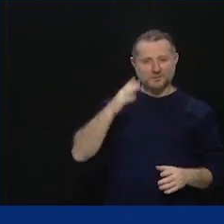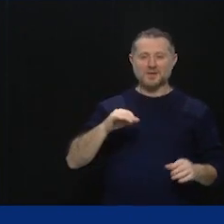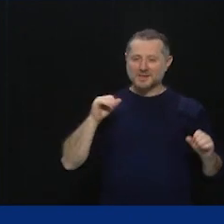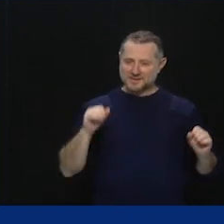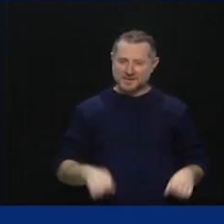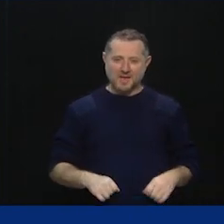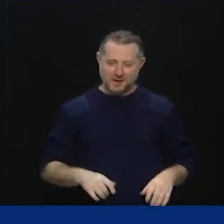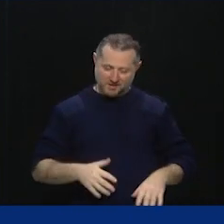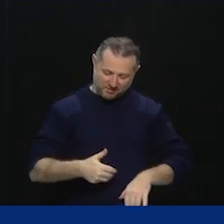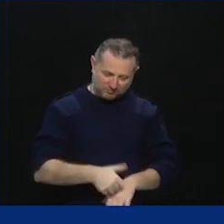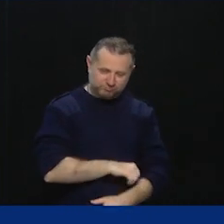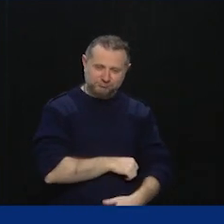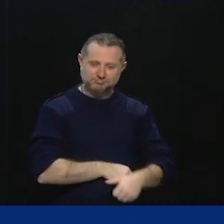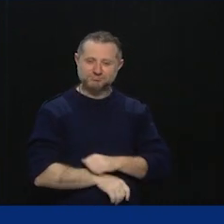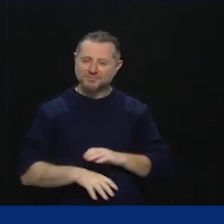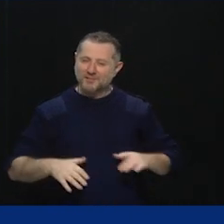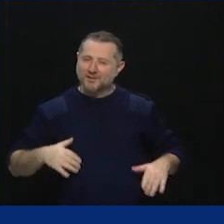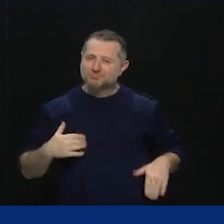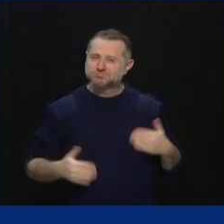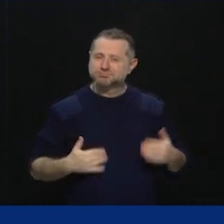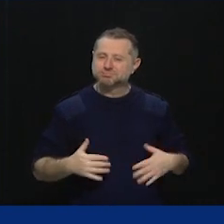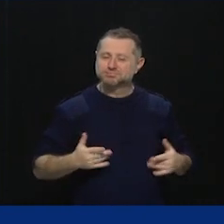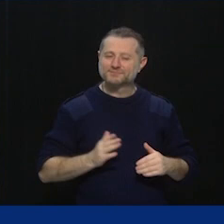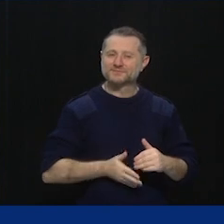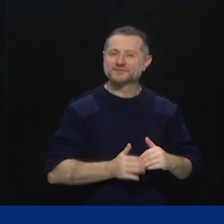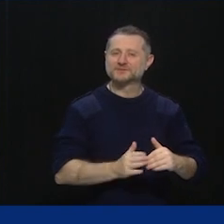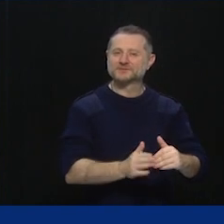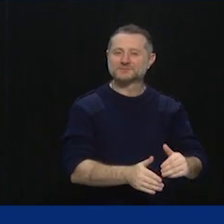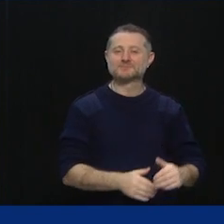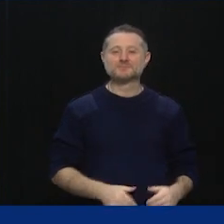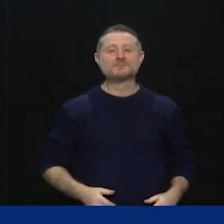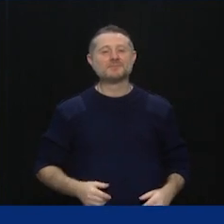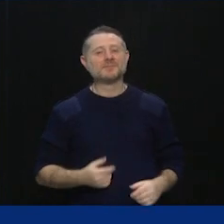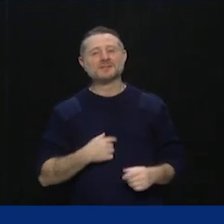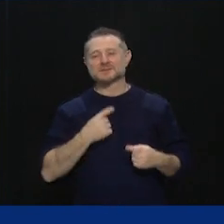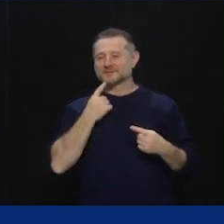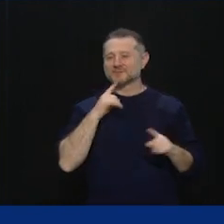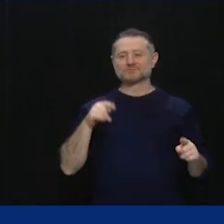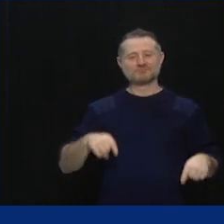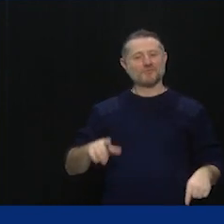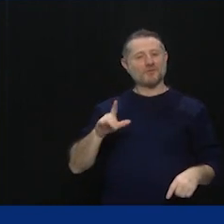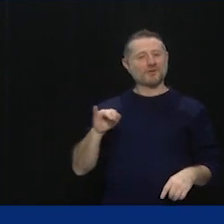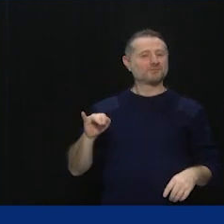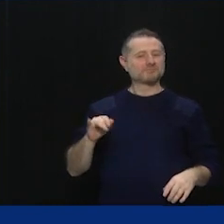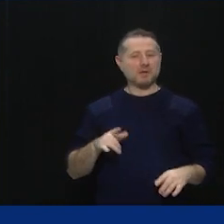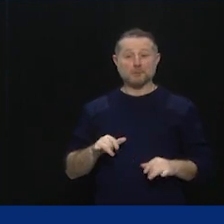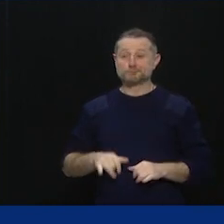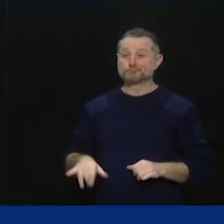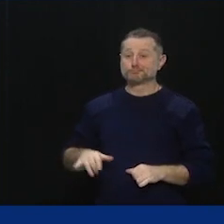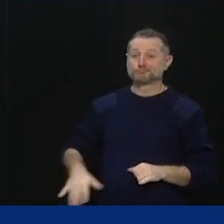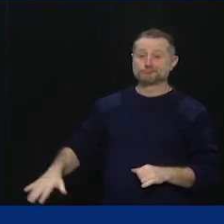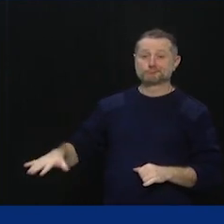we've always been looked at as, well, nothing happens on Long Island. And we can show clearly